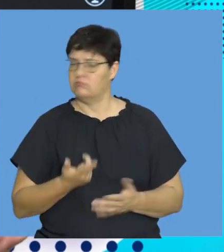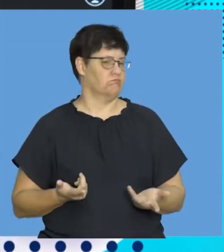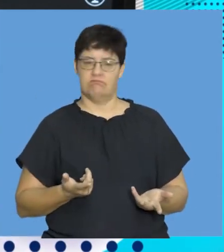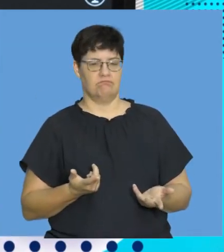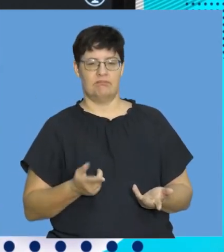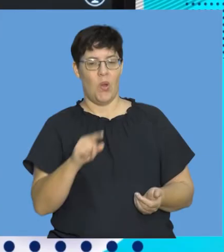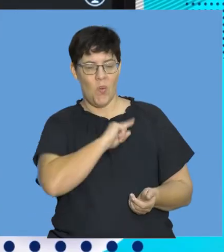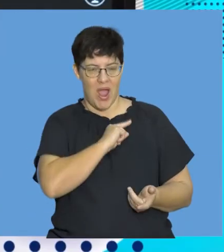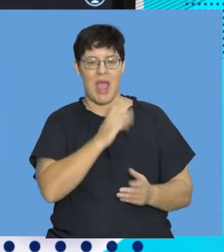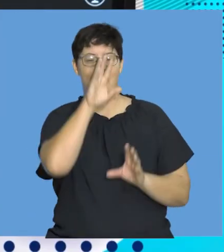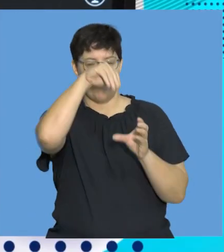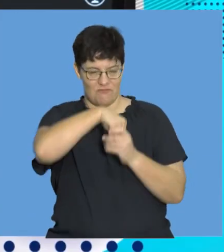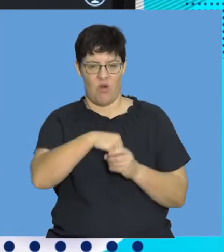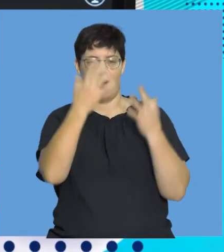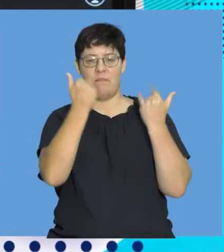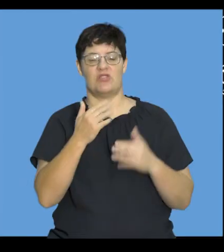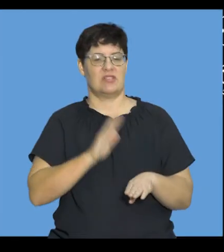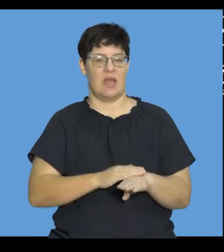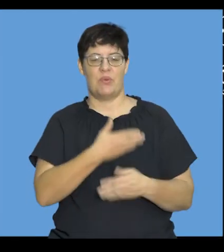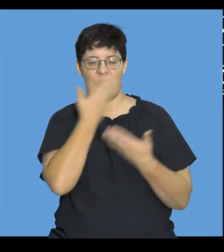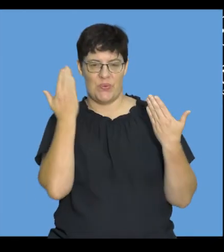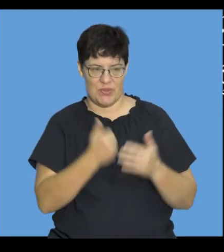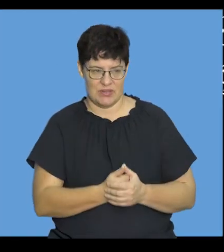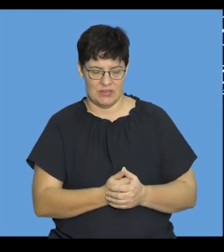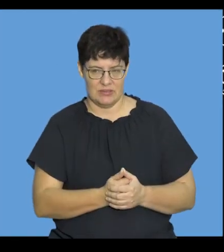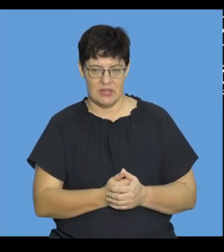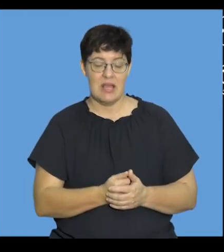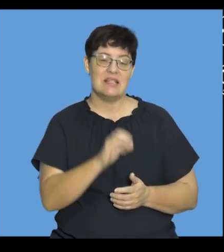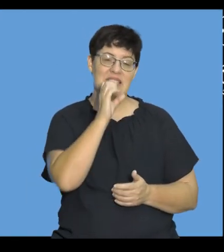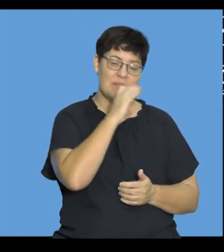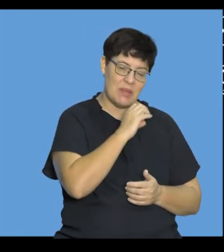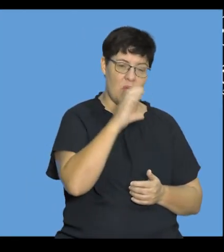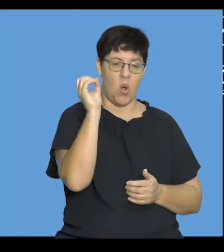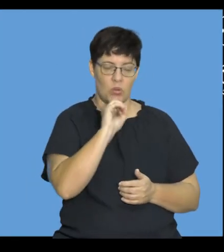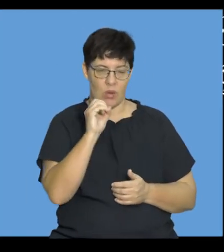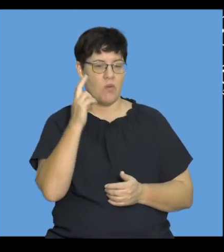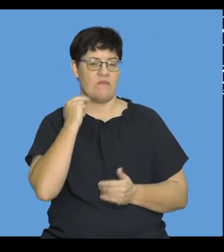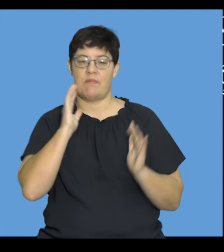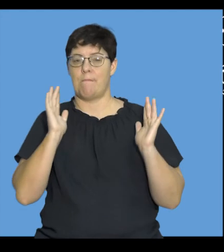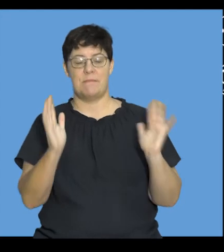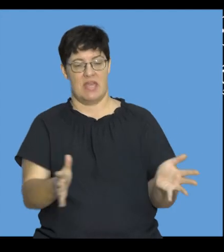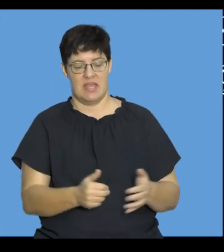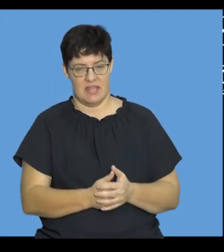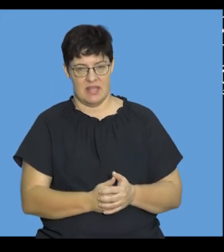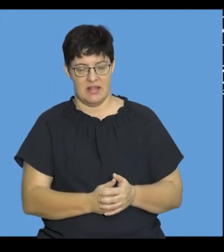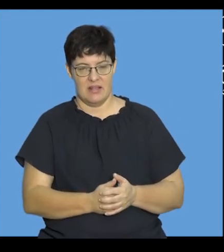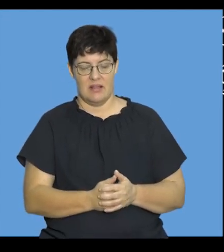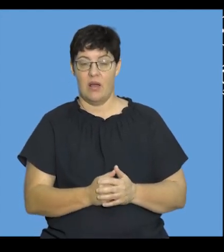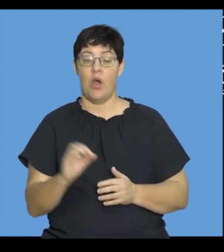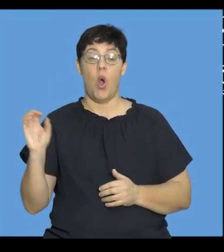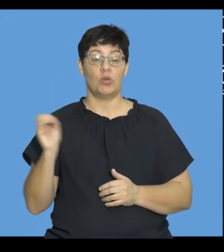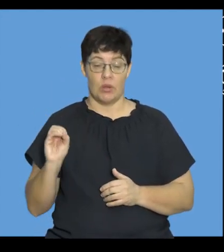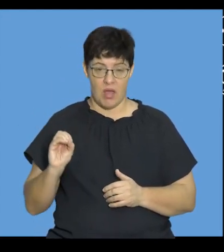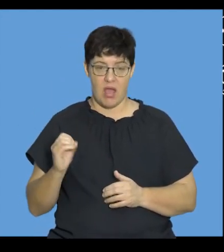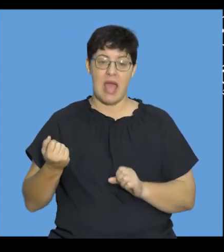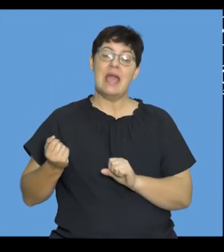Why? Because my budget period is September, October, and November. And October is only impacting